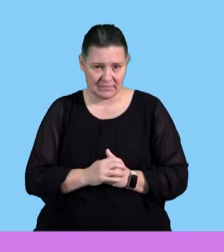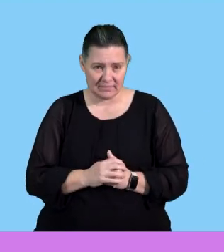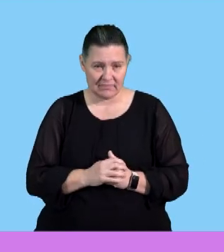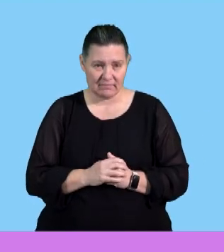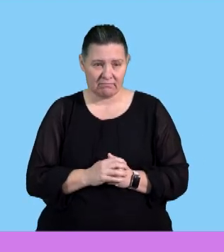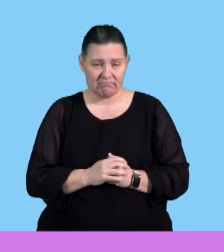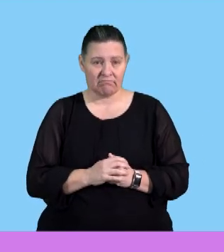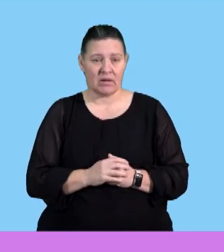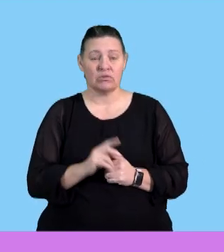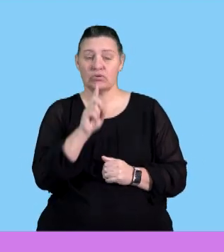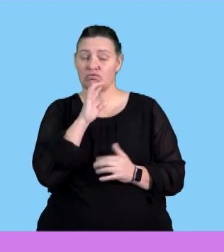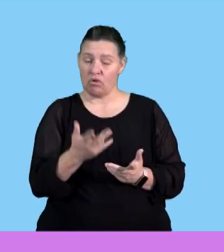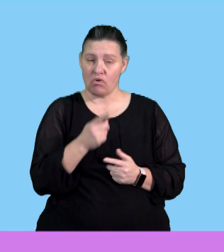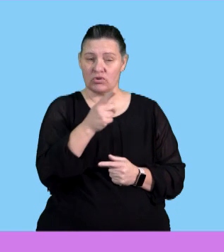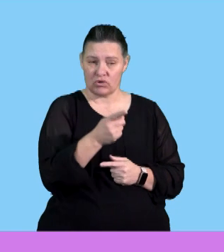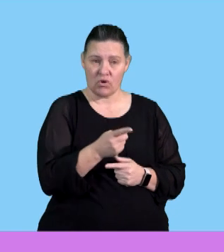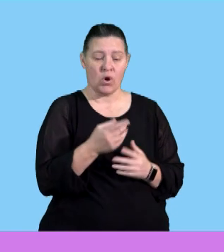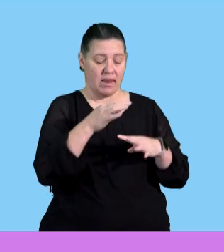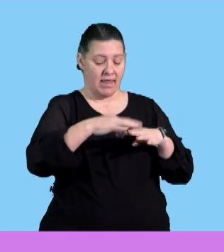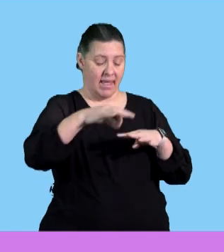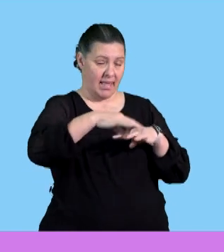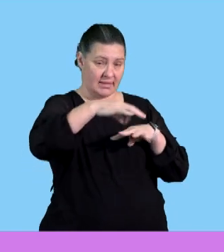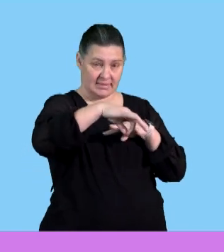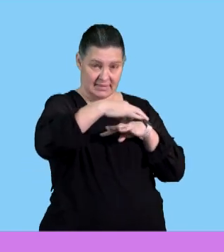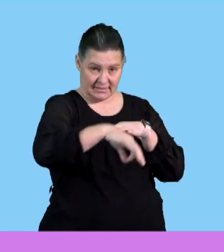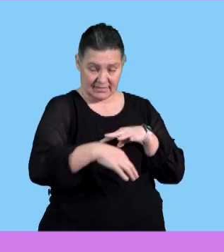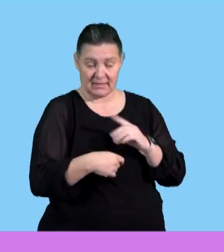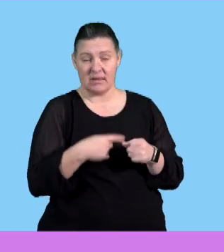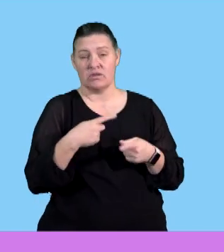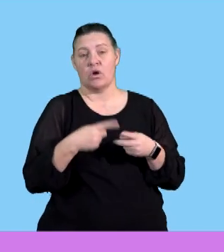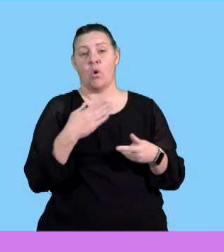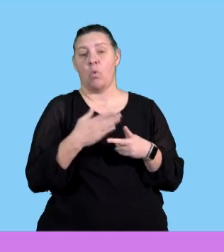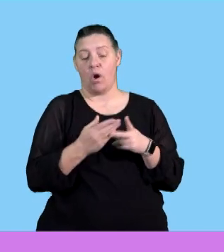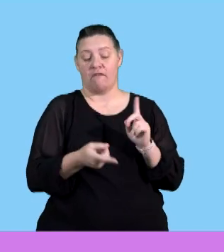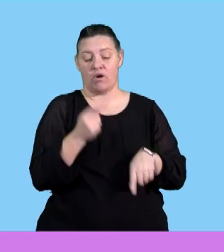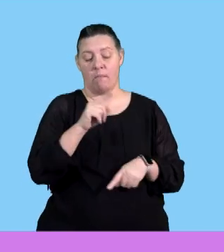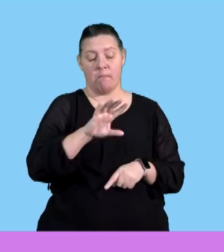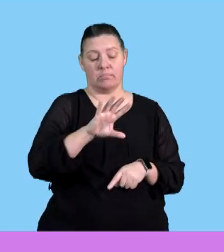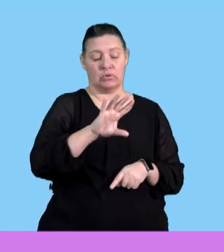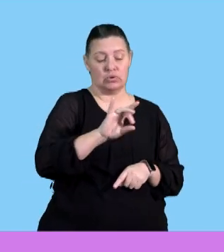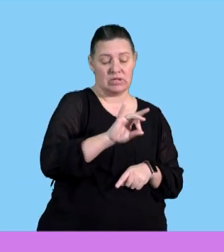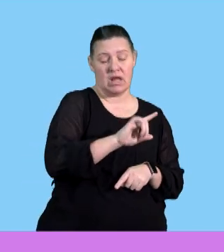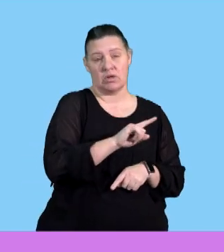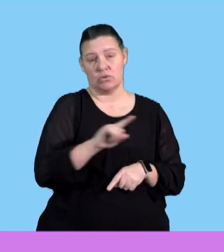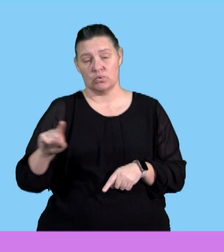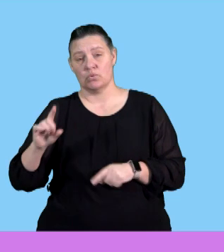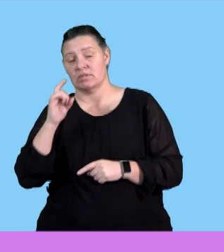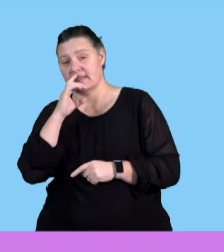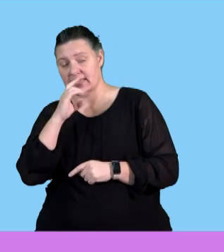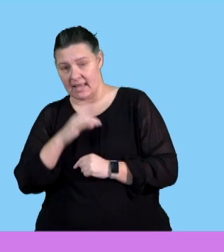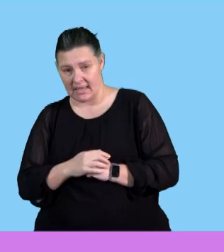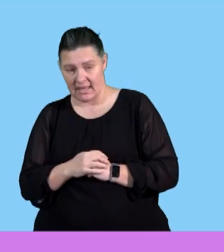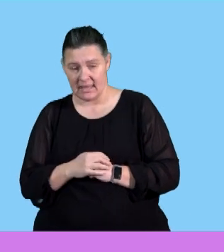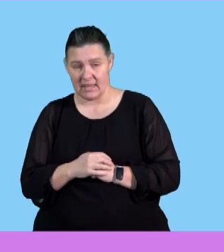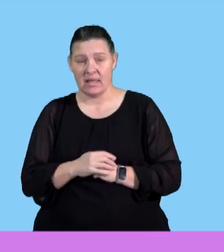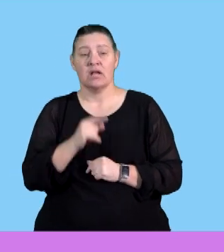Rand? Let's look at the question again. So she's doing nails. She works from Tuesdays to Saturdays.